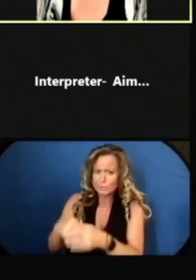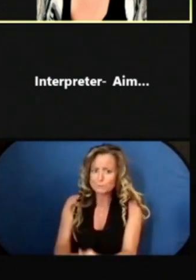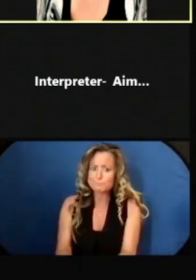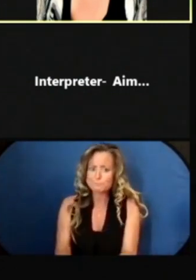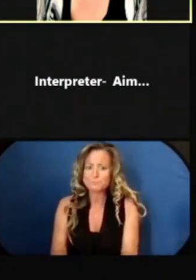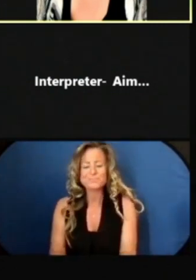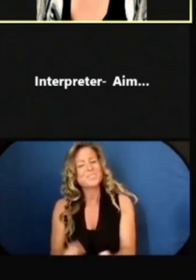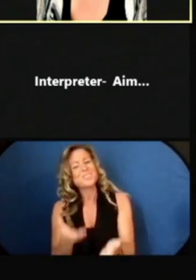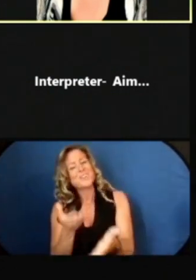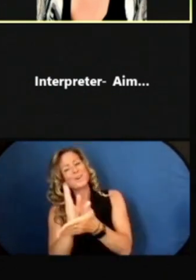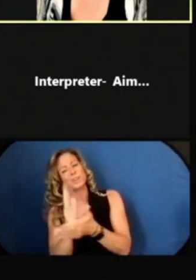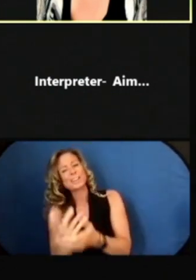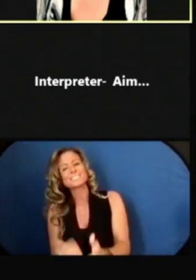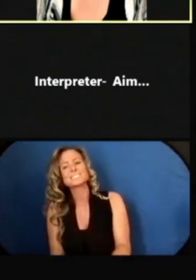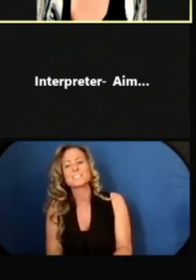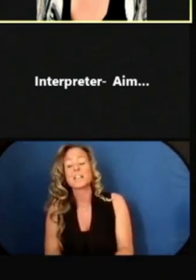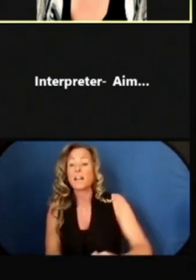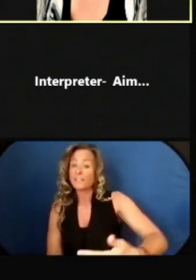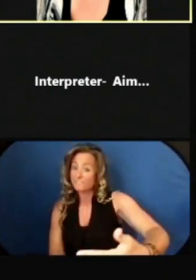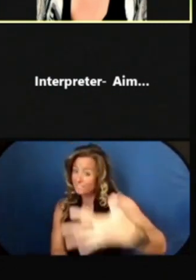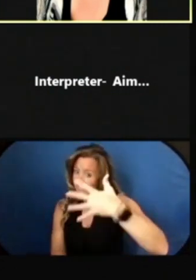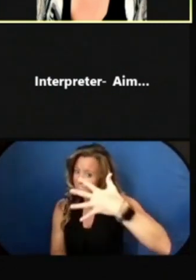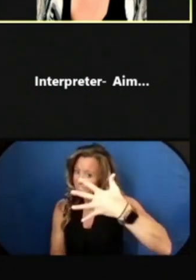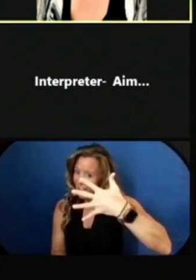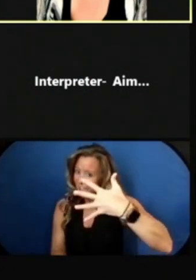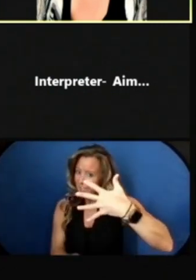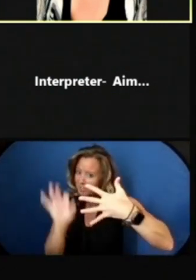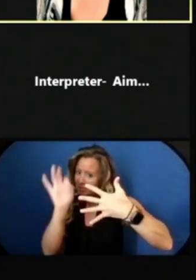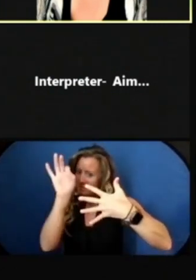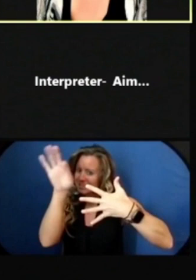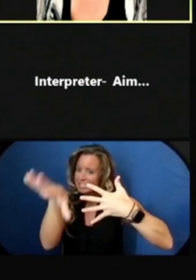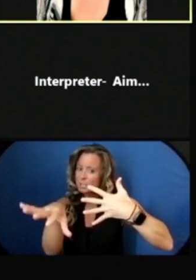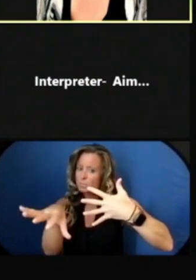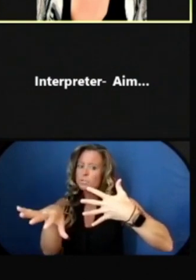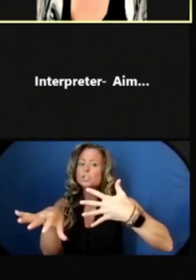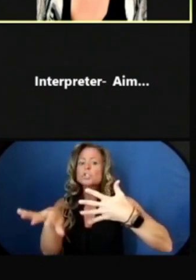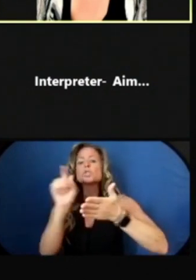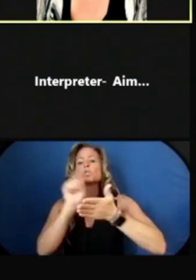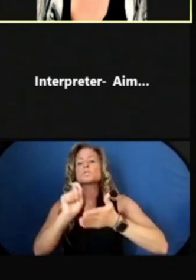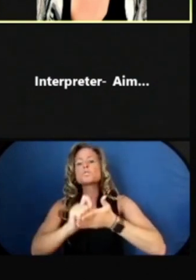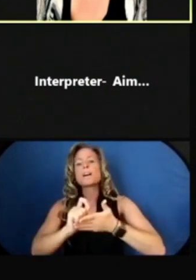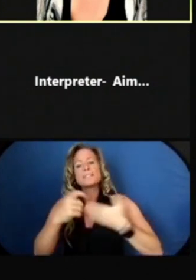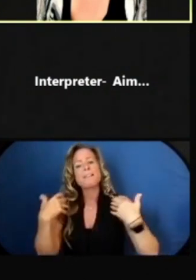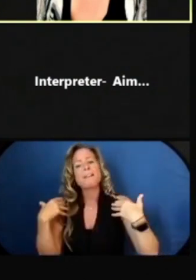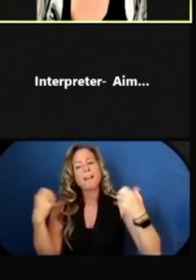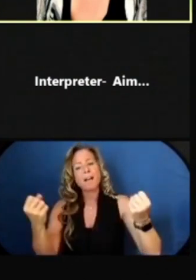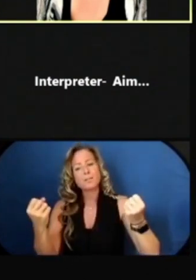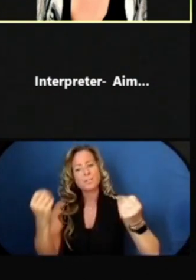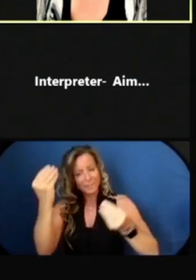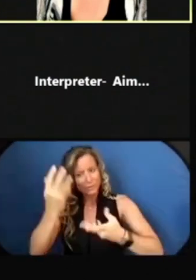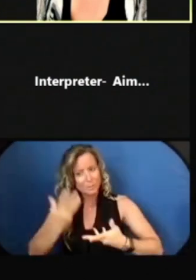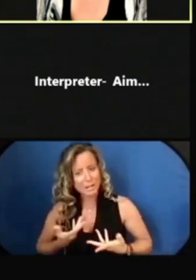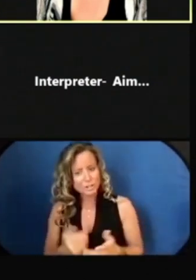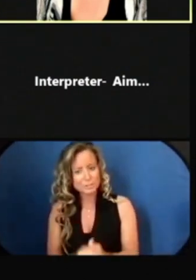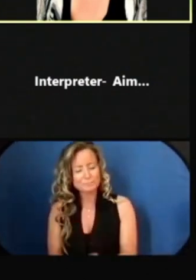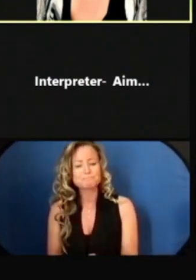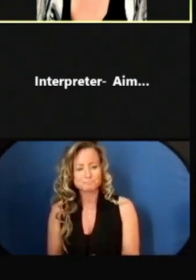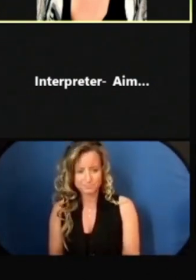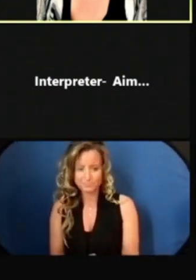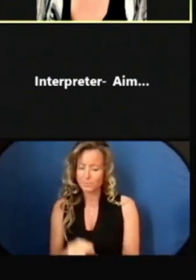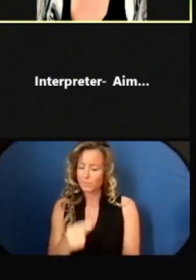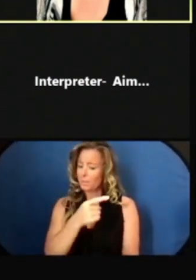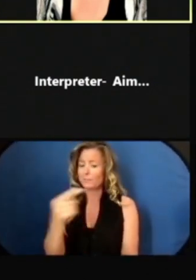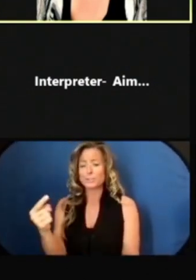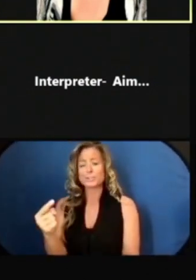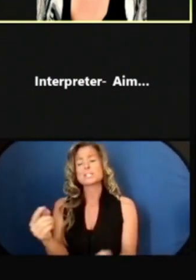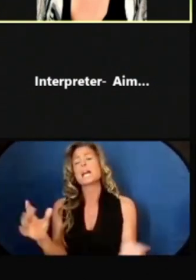All right, so here are 5 tips to write healthy content. And first of all, I've said this